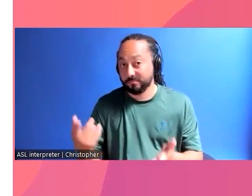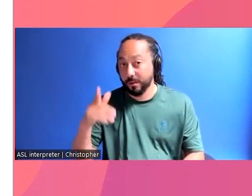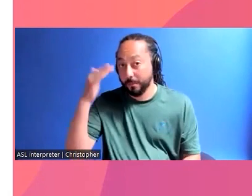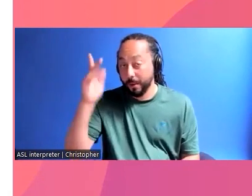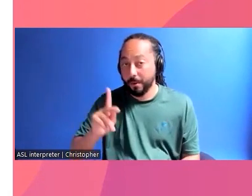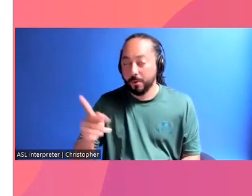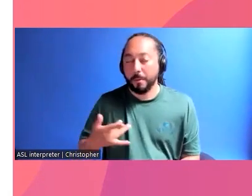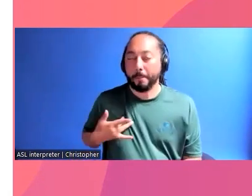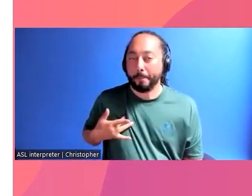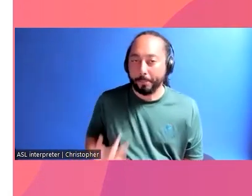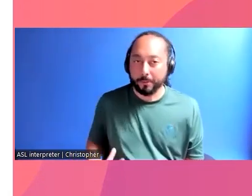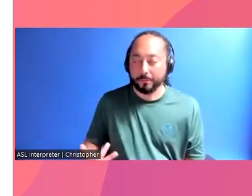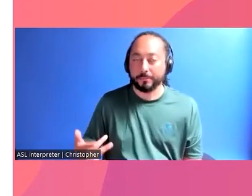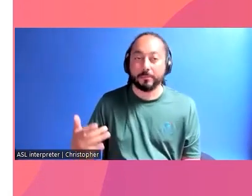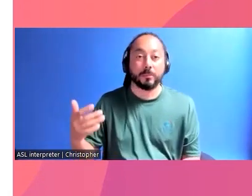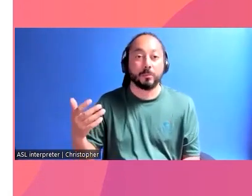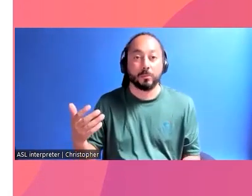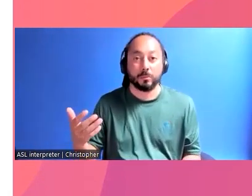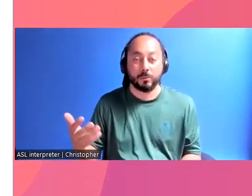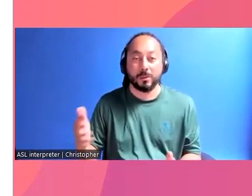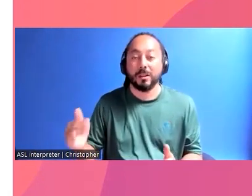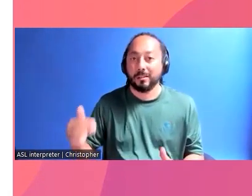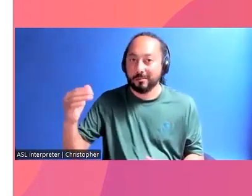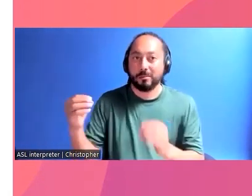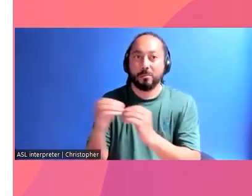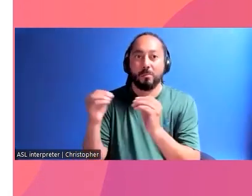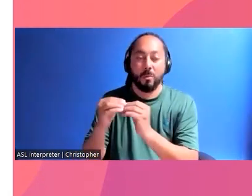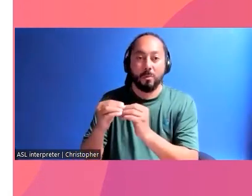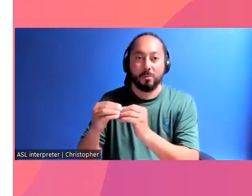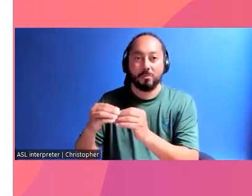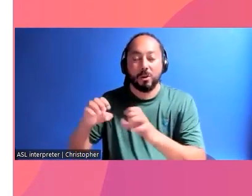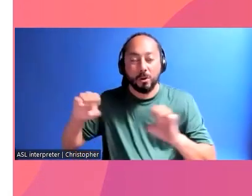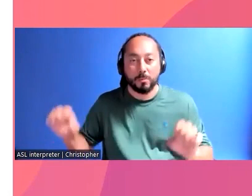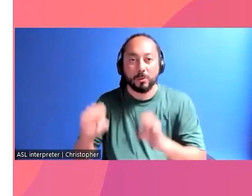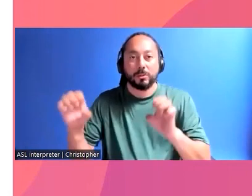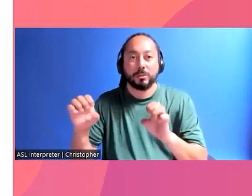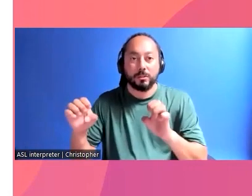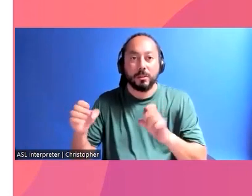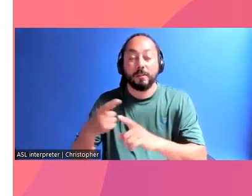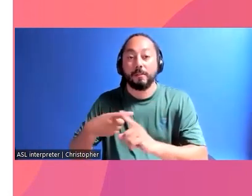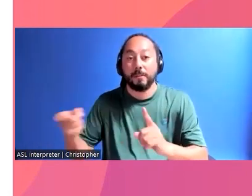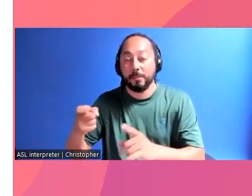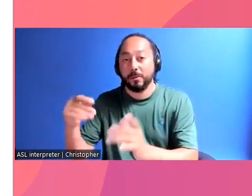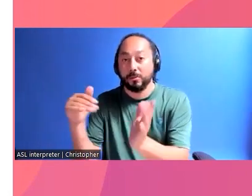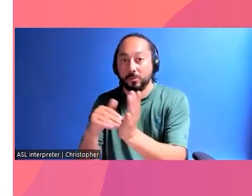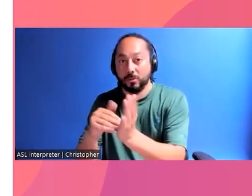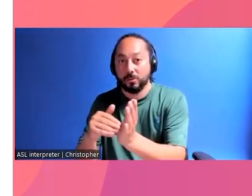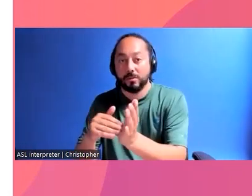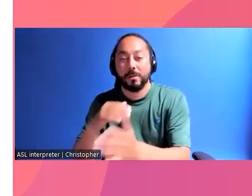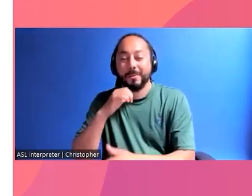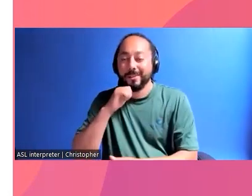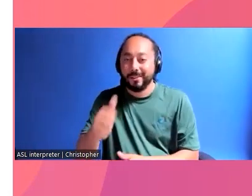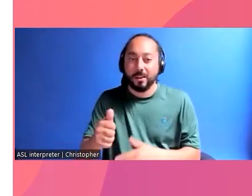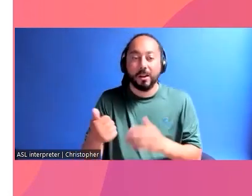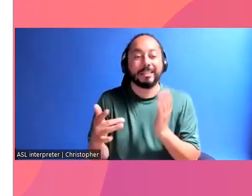white patients to receive emergency department care from a resident than a staff physician, technician